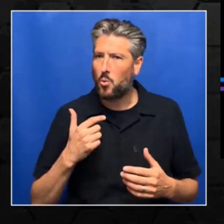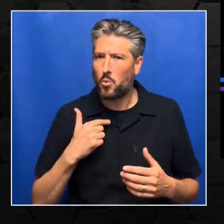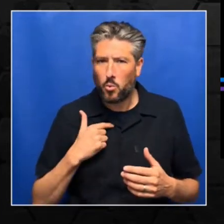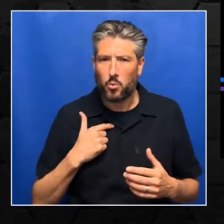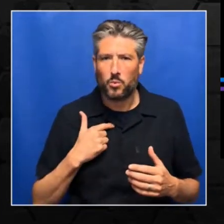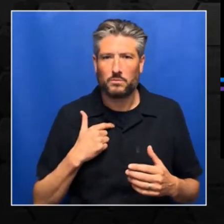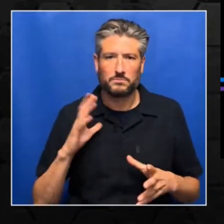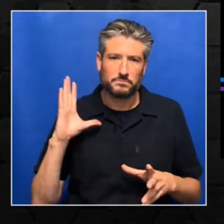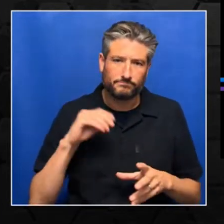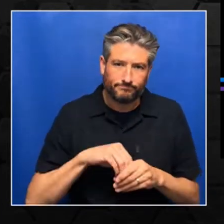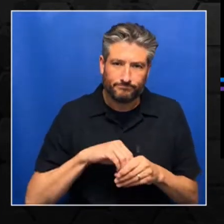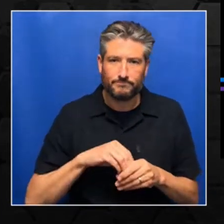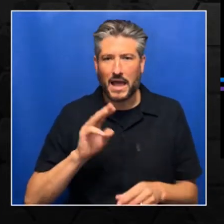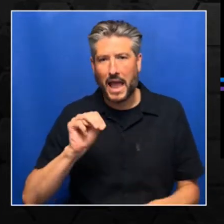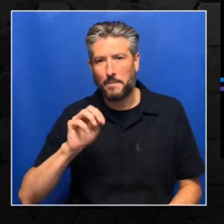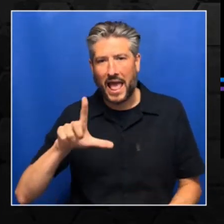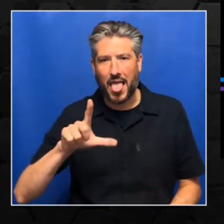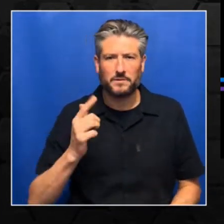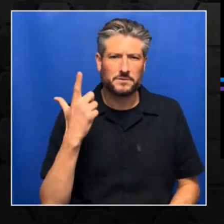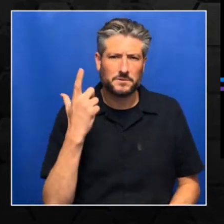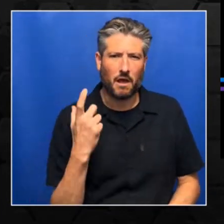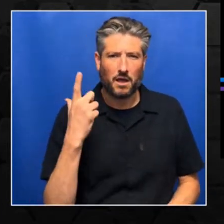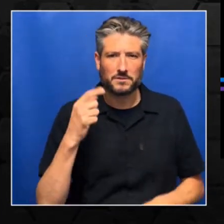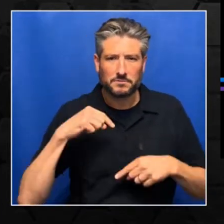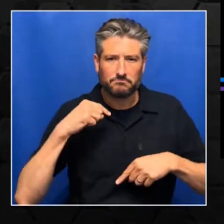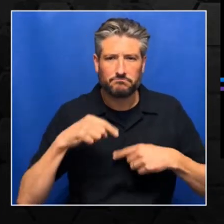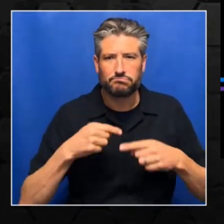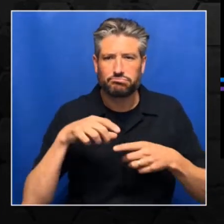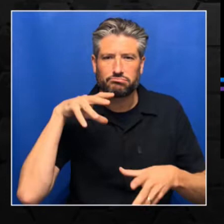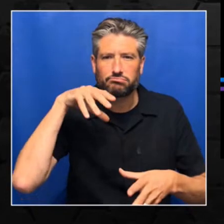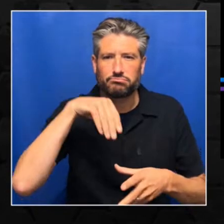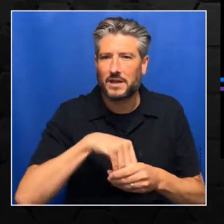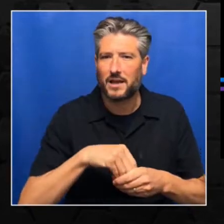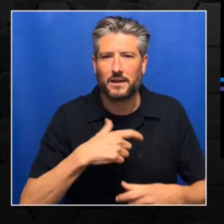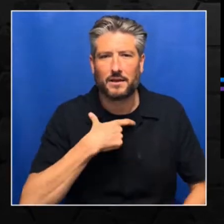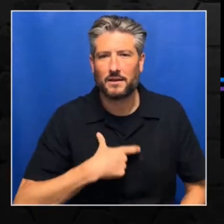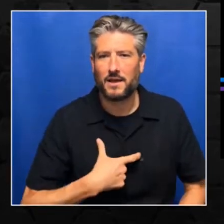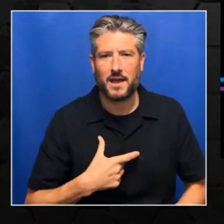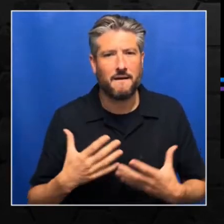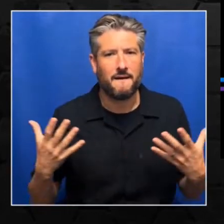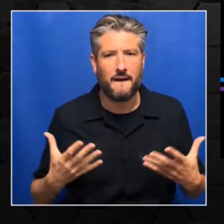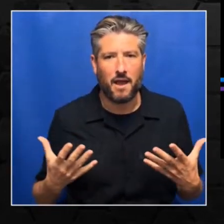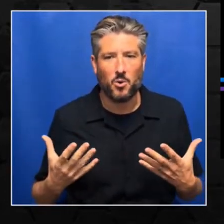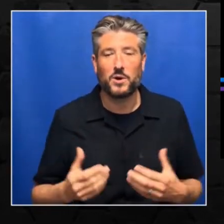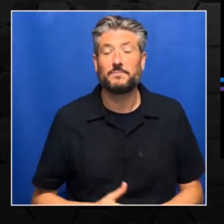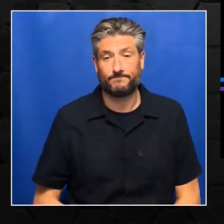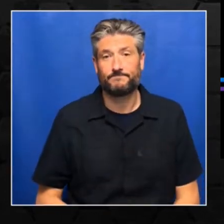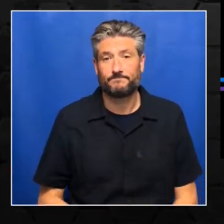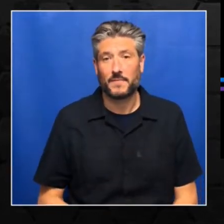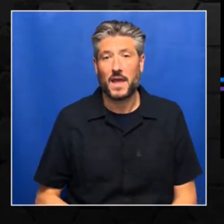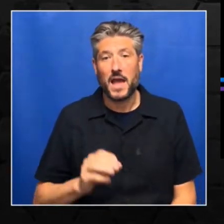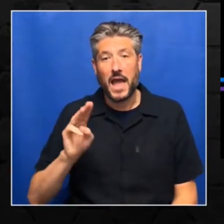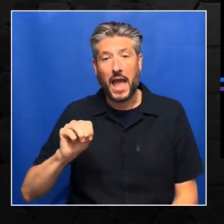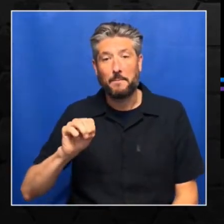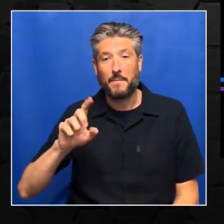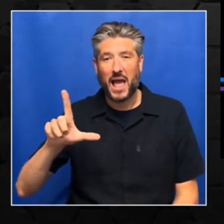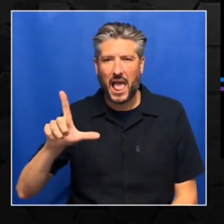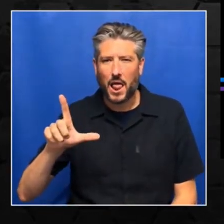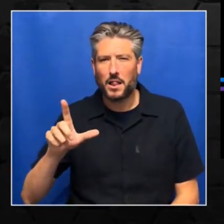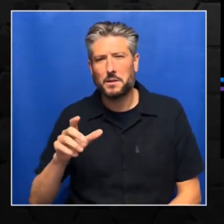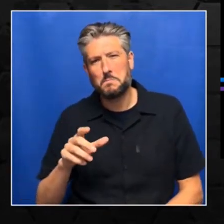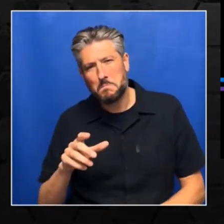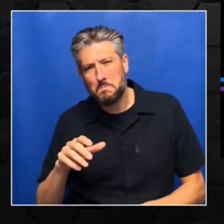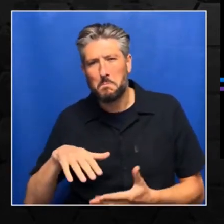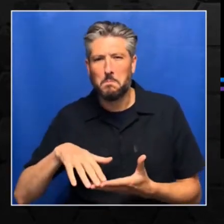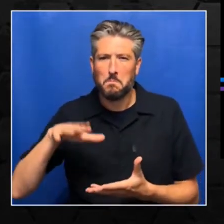honest, machine learning usually revolves around Python. You know, your Python, and